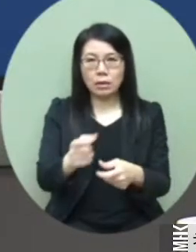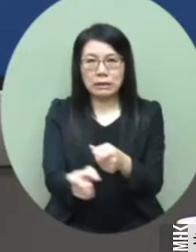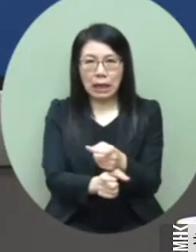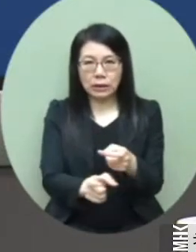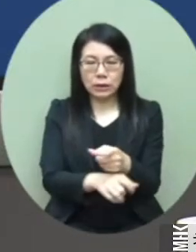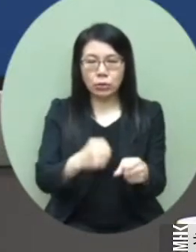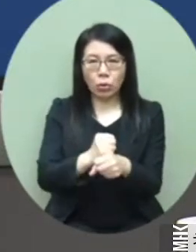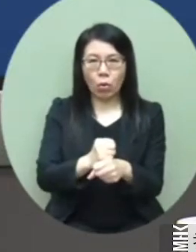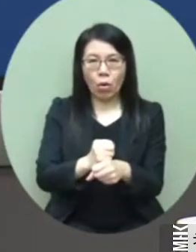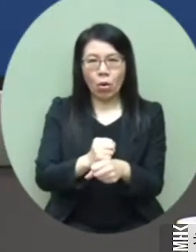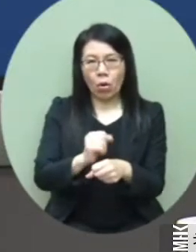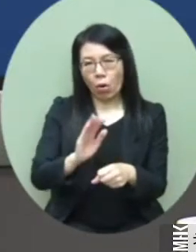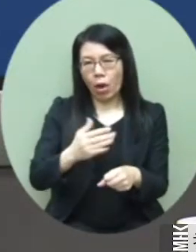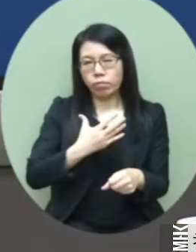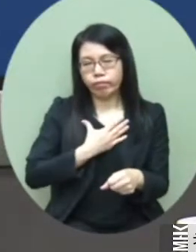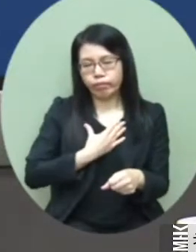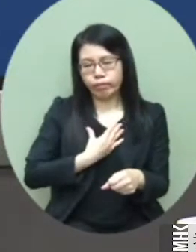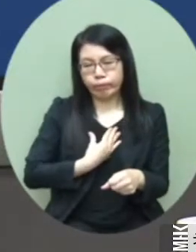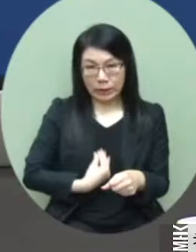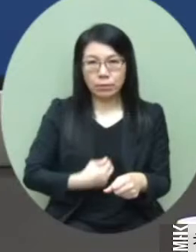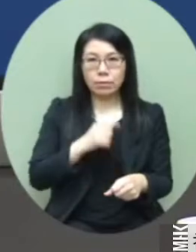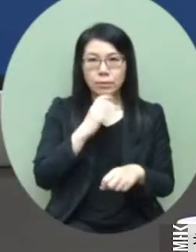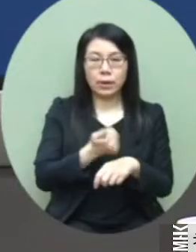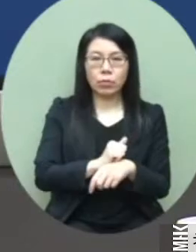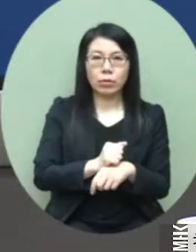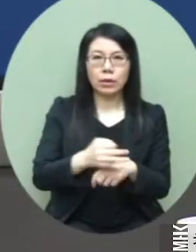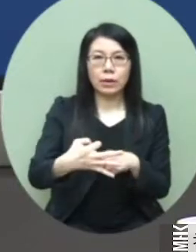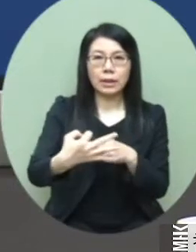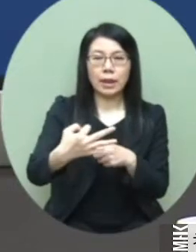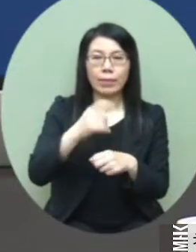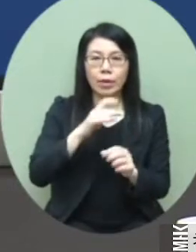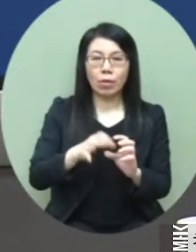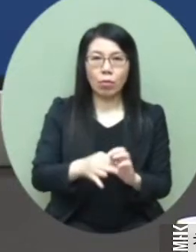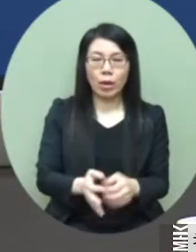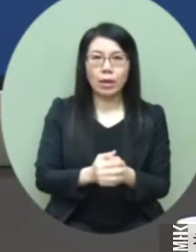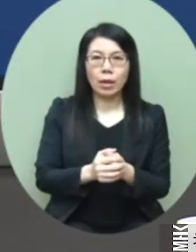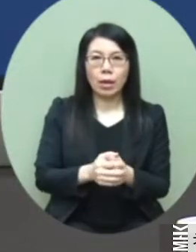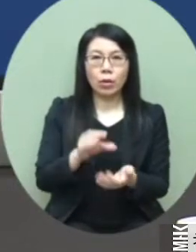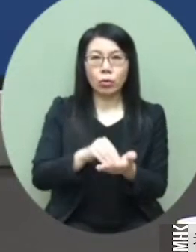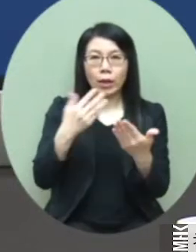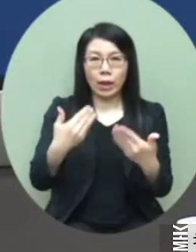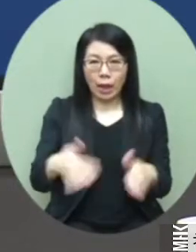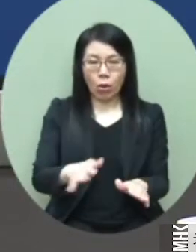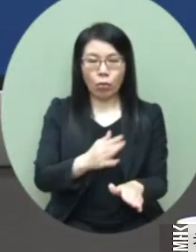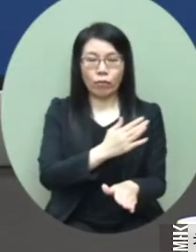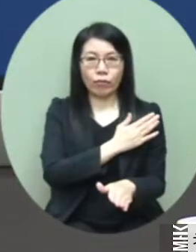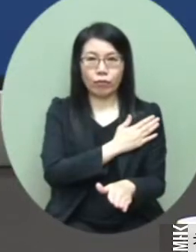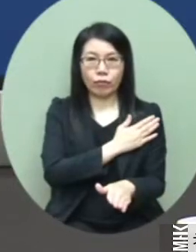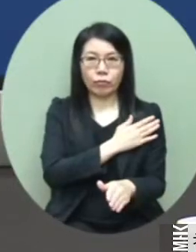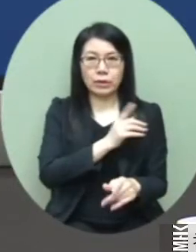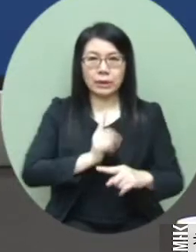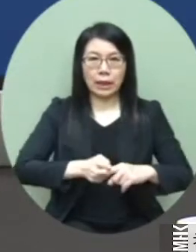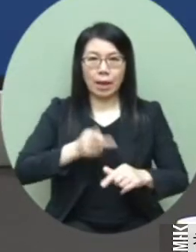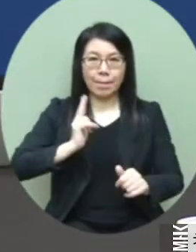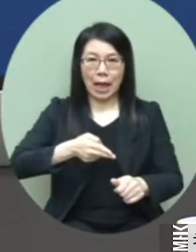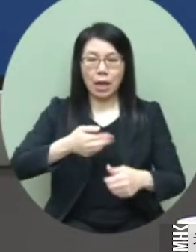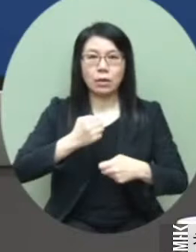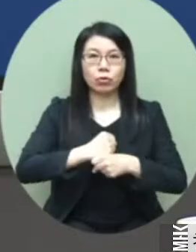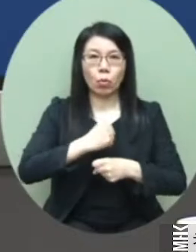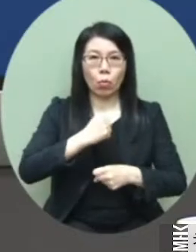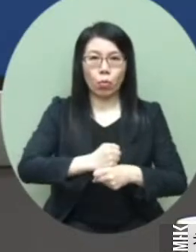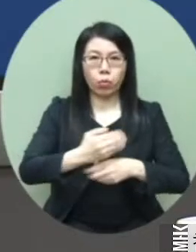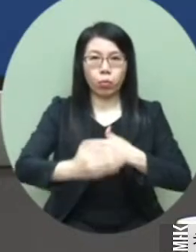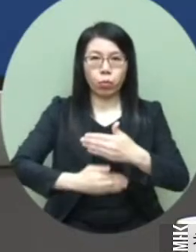distancing relaxation, and I believe some premises operators will feel disappointed.